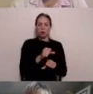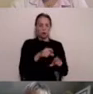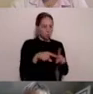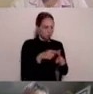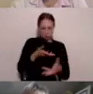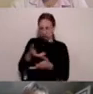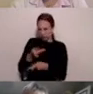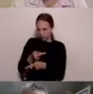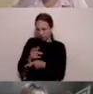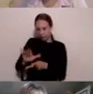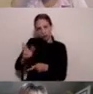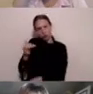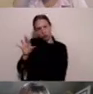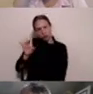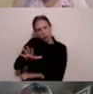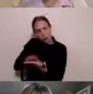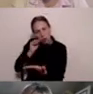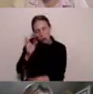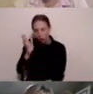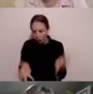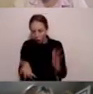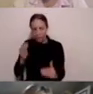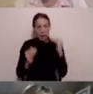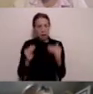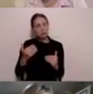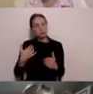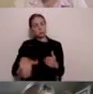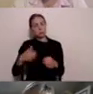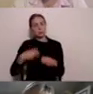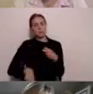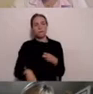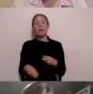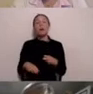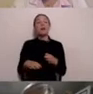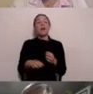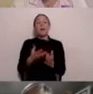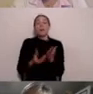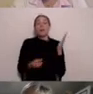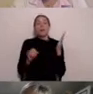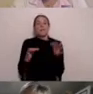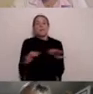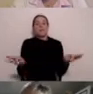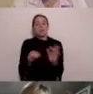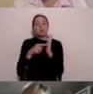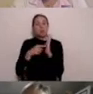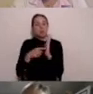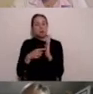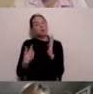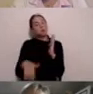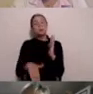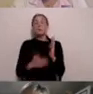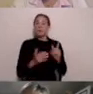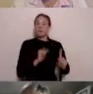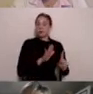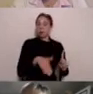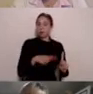learning. Lack of language models for children, because if you have a child who's deaf hard of hearing, for example, and they use American Sign Language and